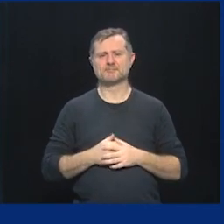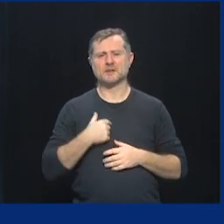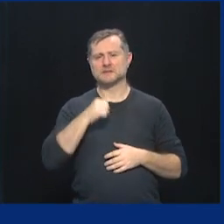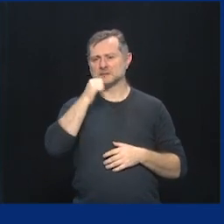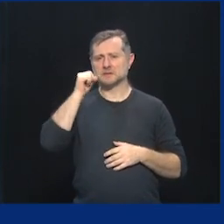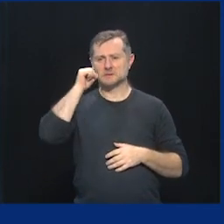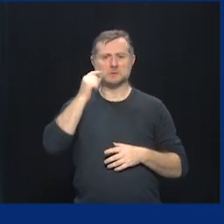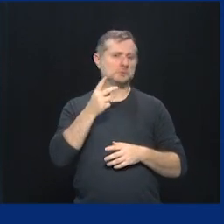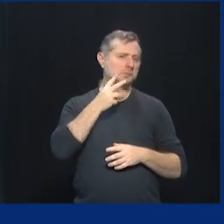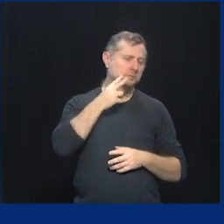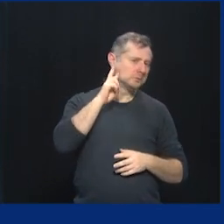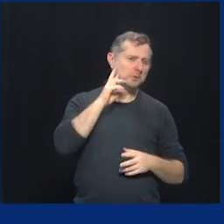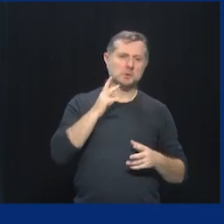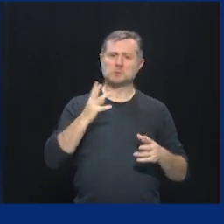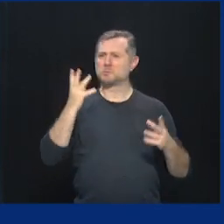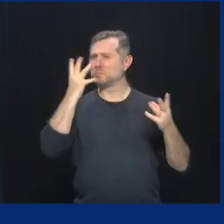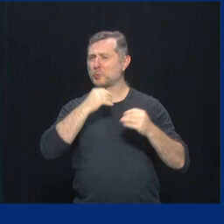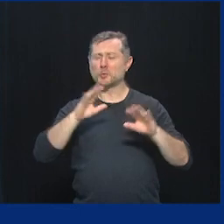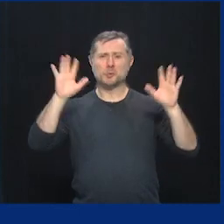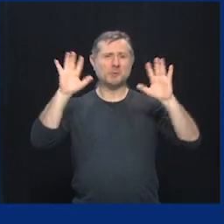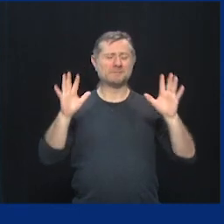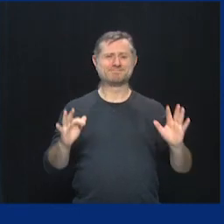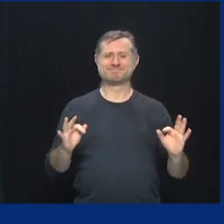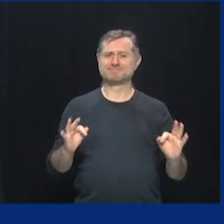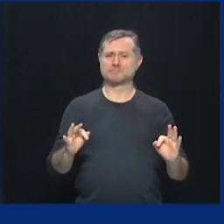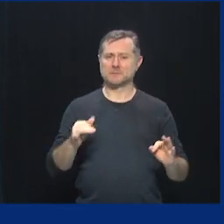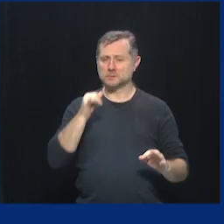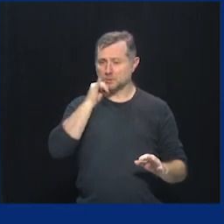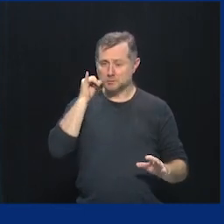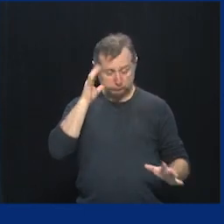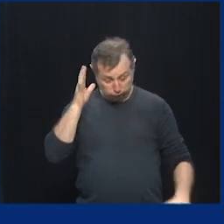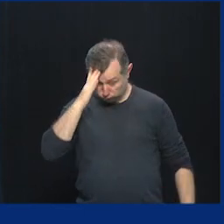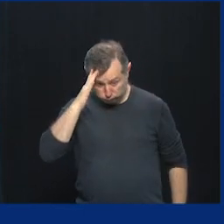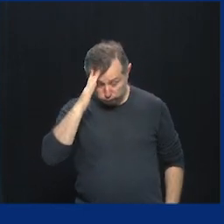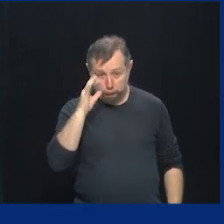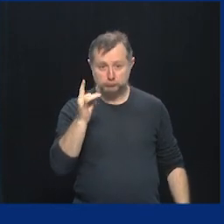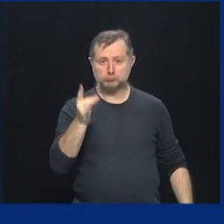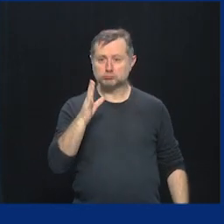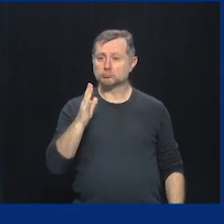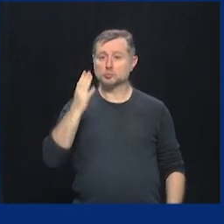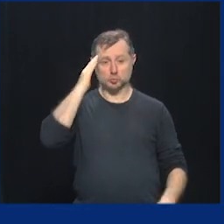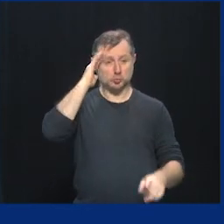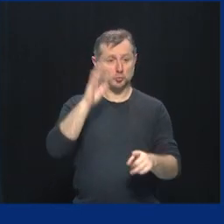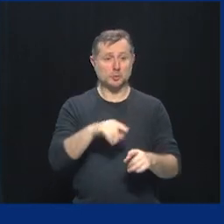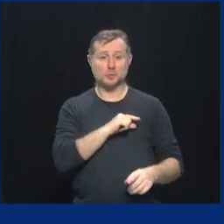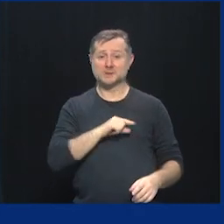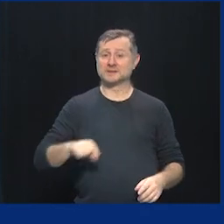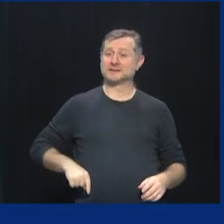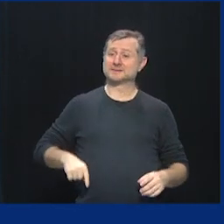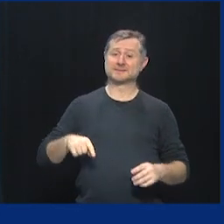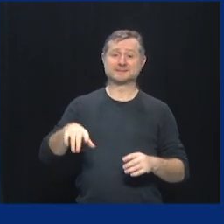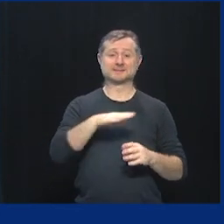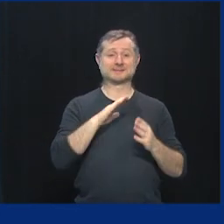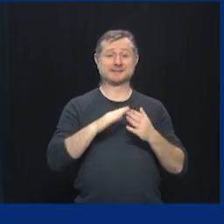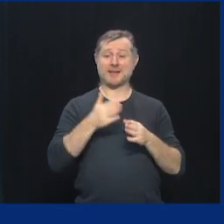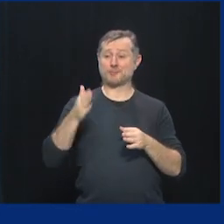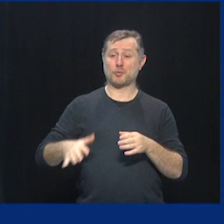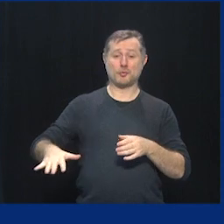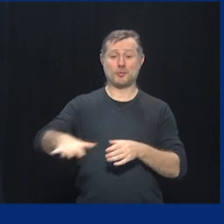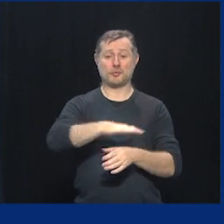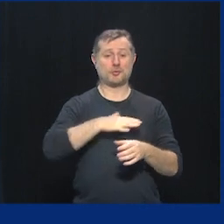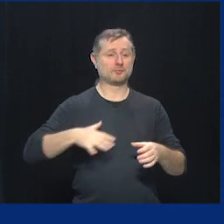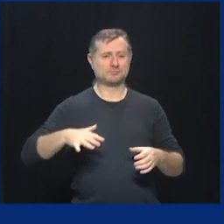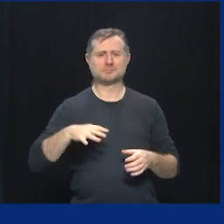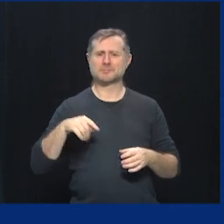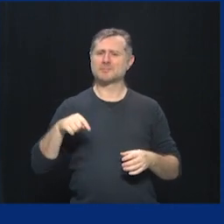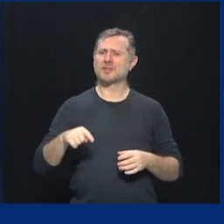day, and we know that in Queens, neighborhoods are families, block